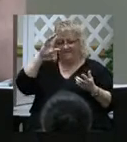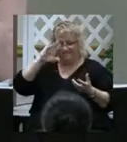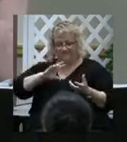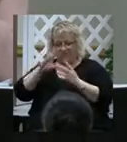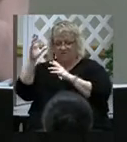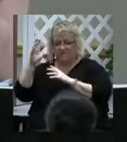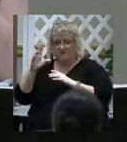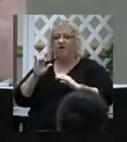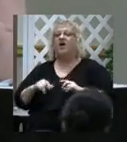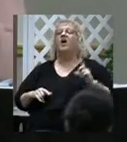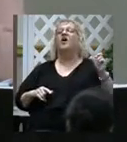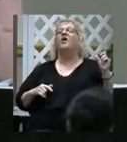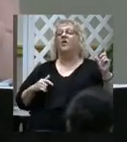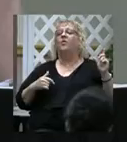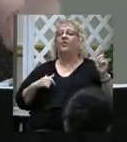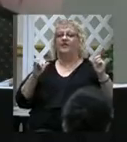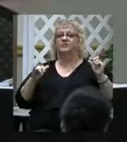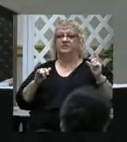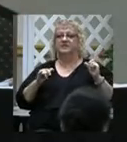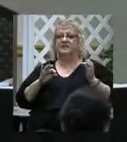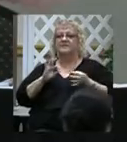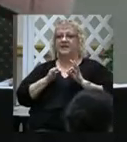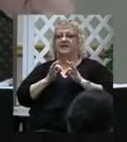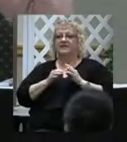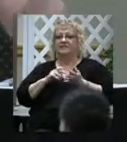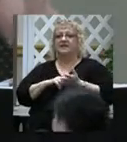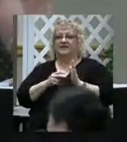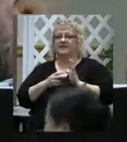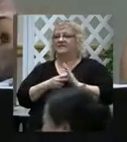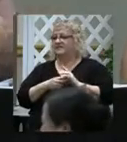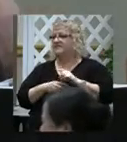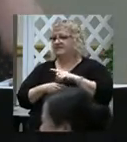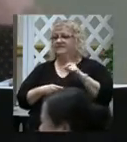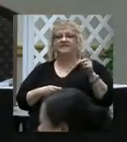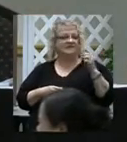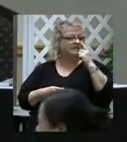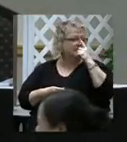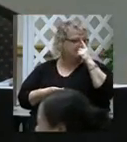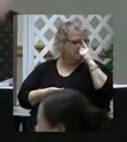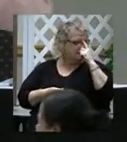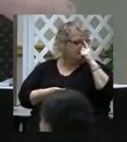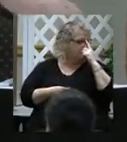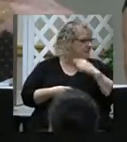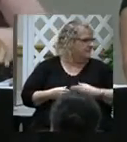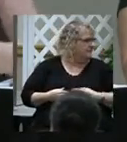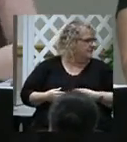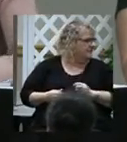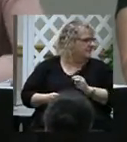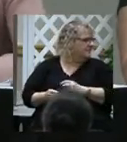is what limited English. See, he's confused.